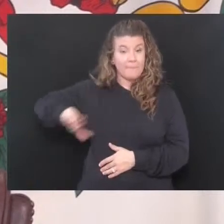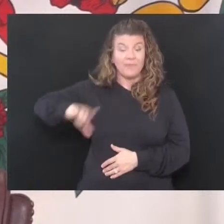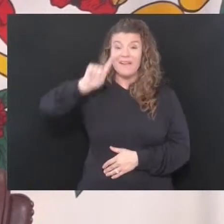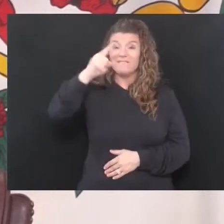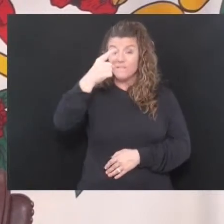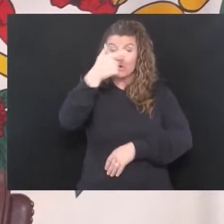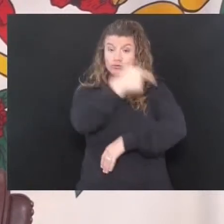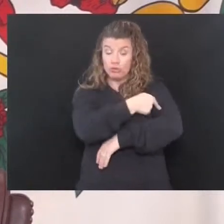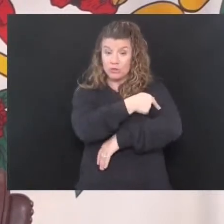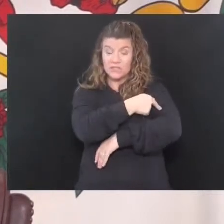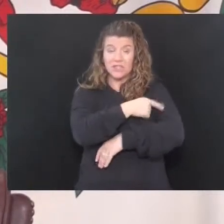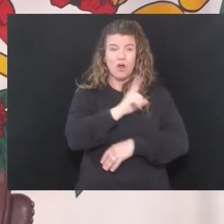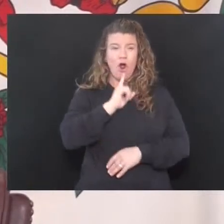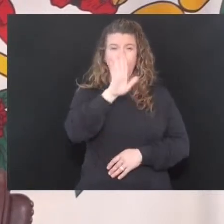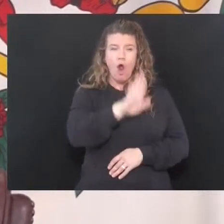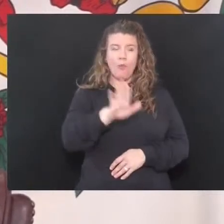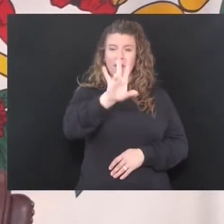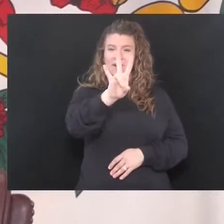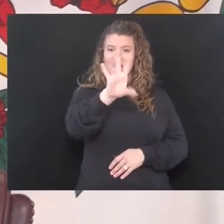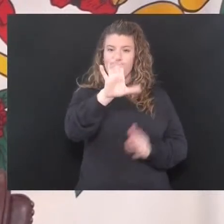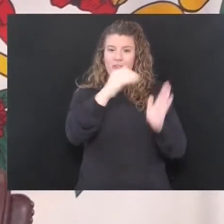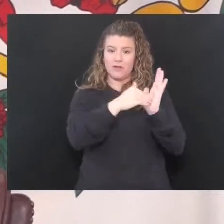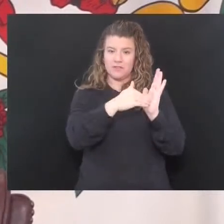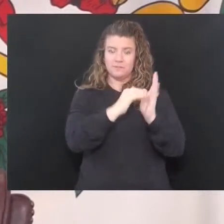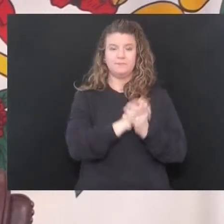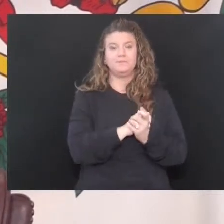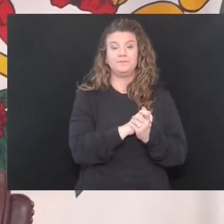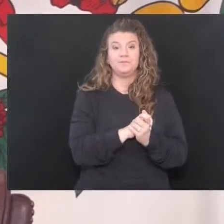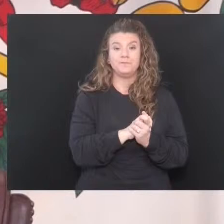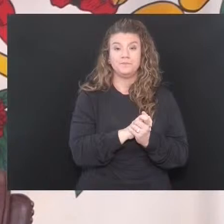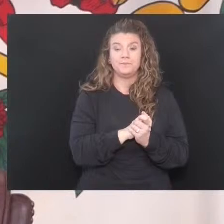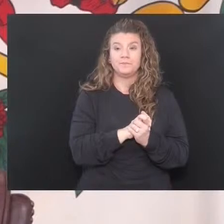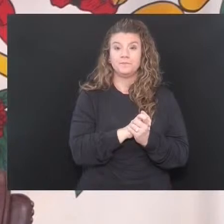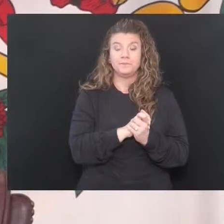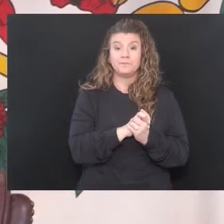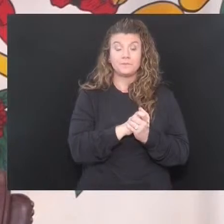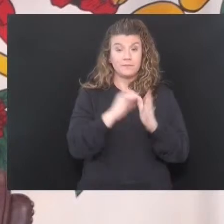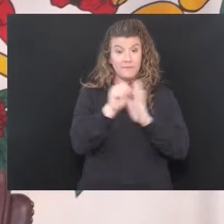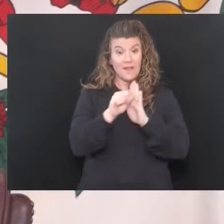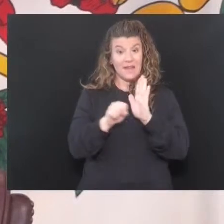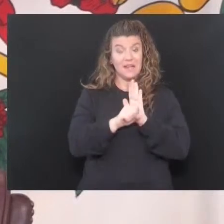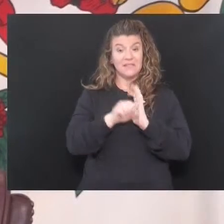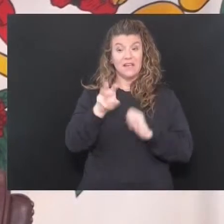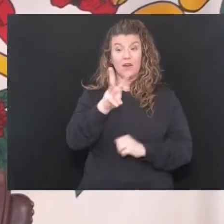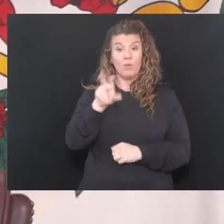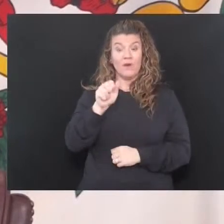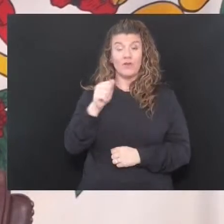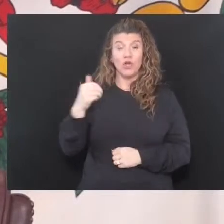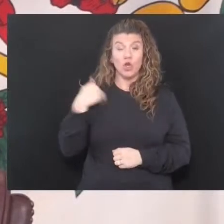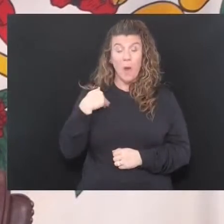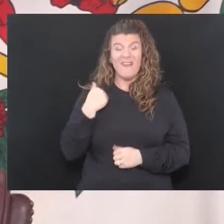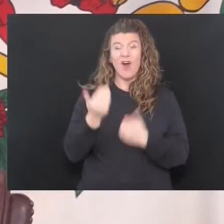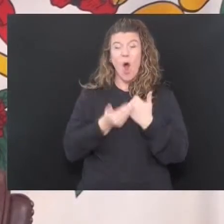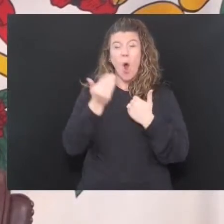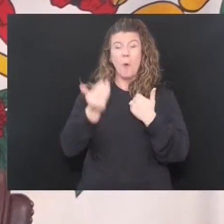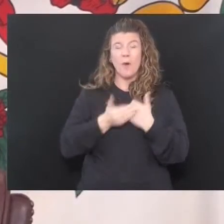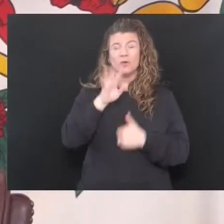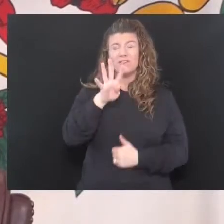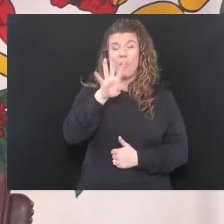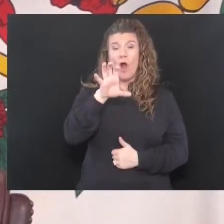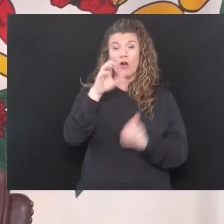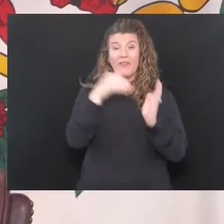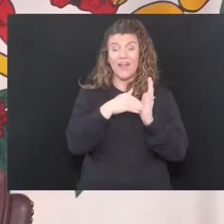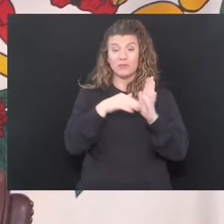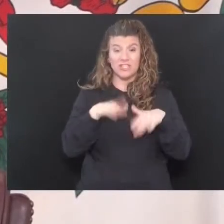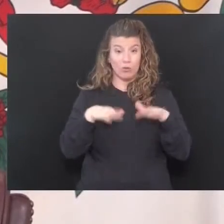First doses are right at 700,000. In the state of West Virginia, you've got almost